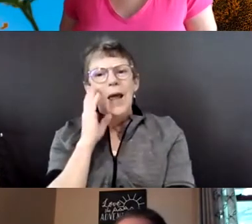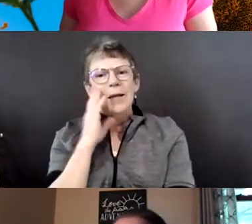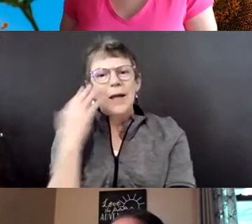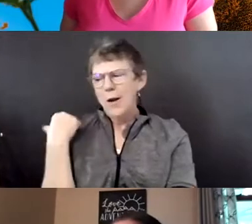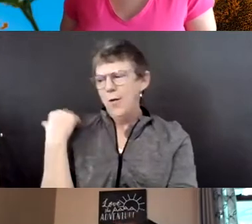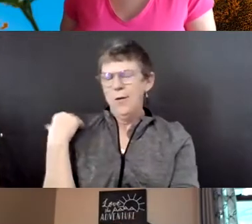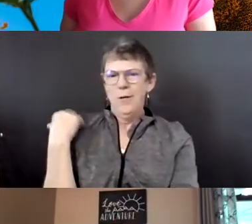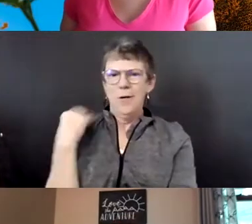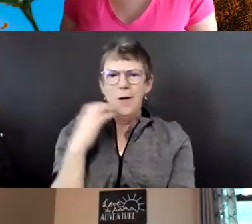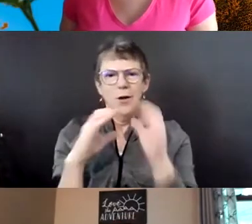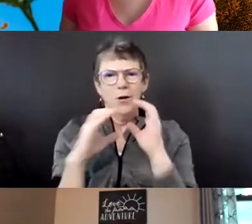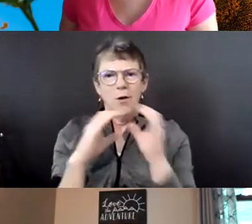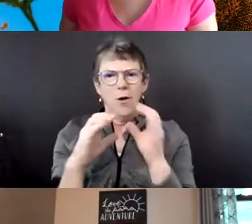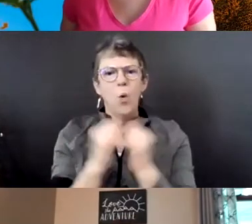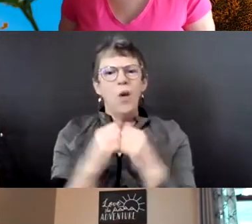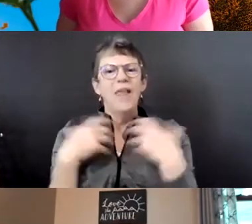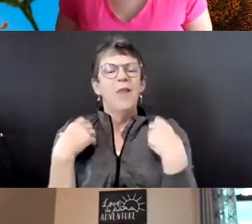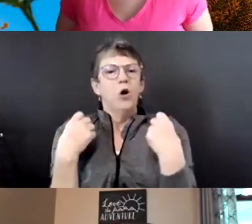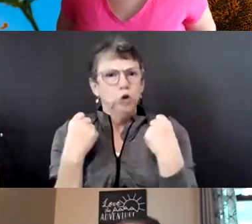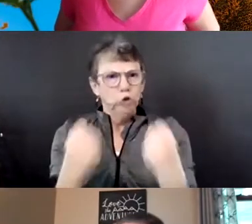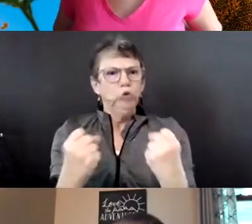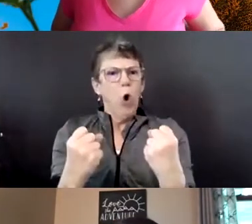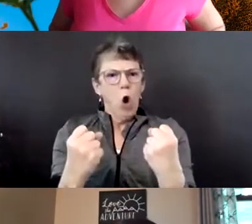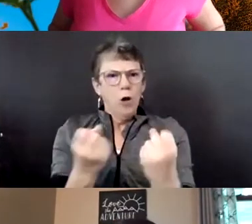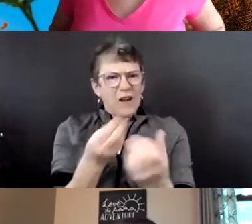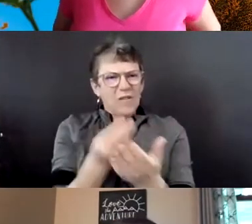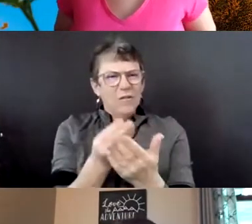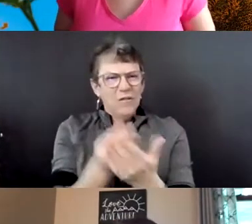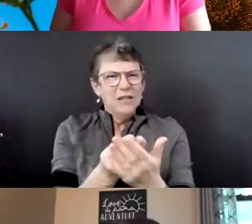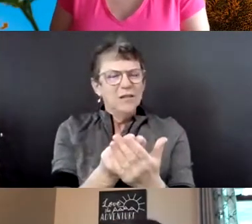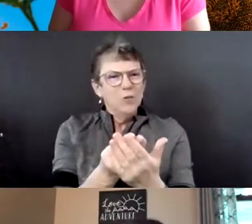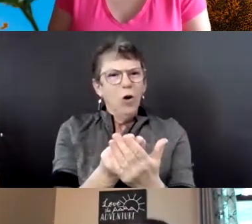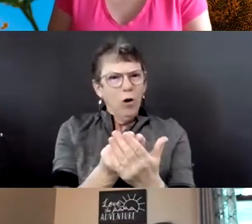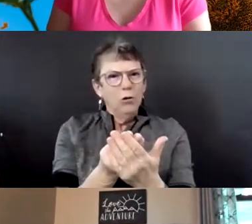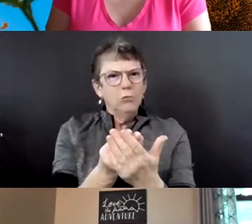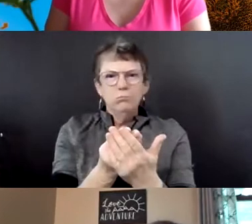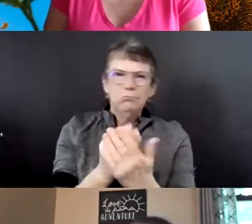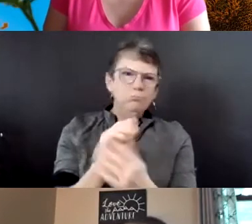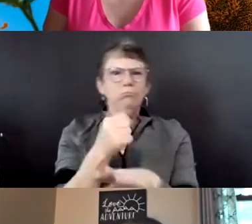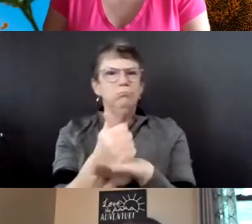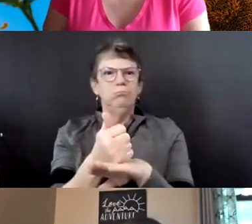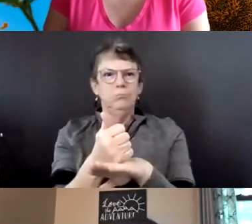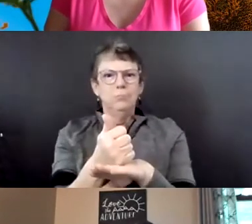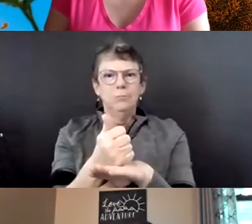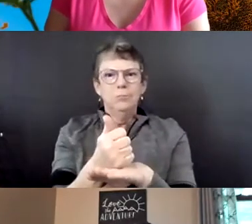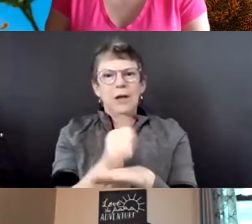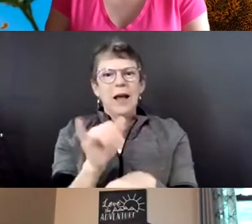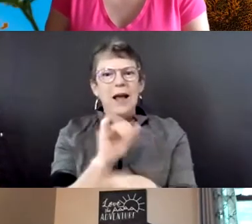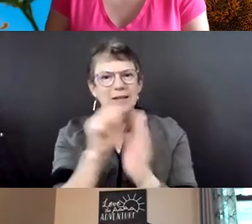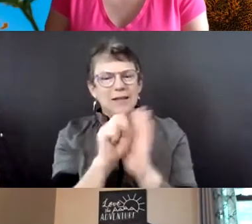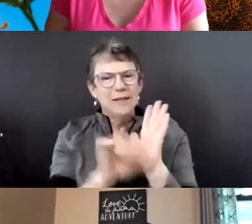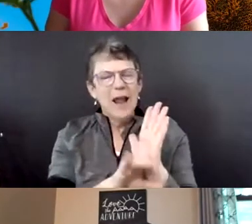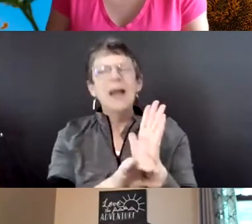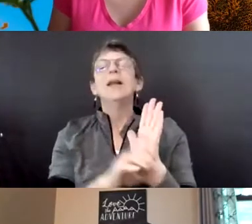strong fiscal position as a state, I think we really need to look at these really high return